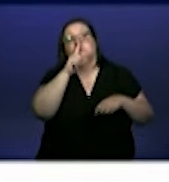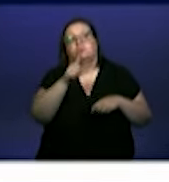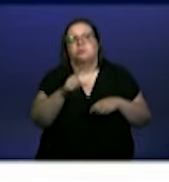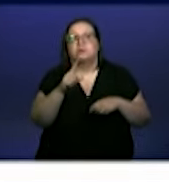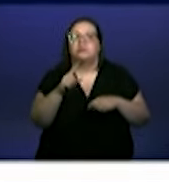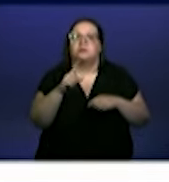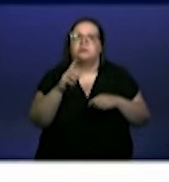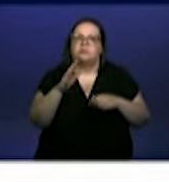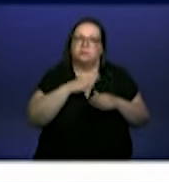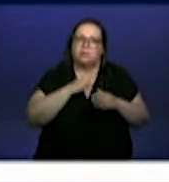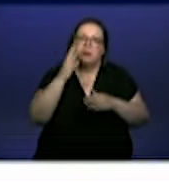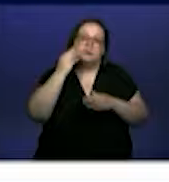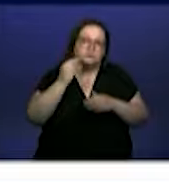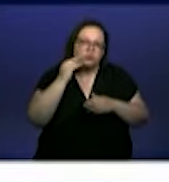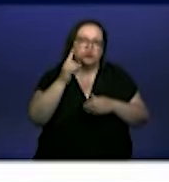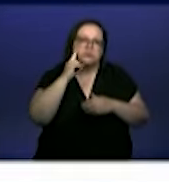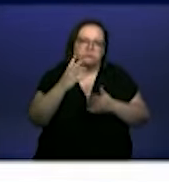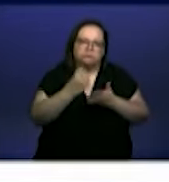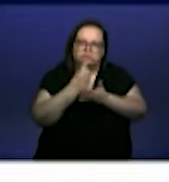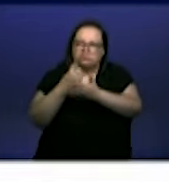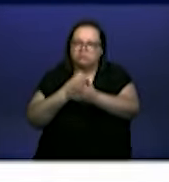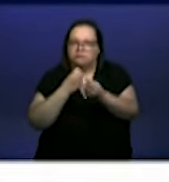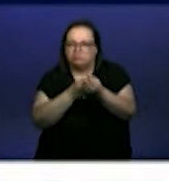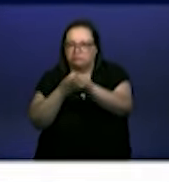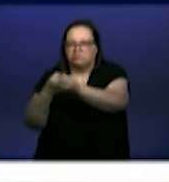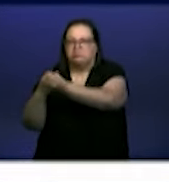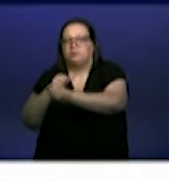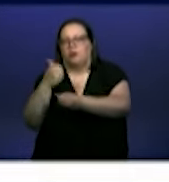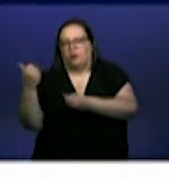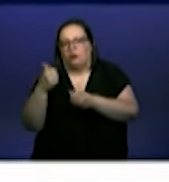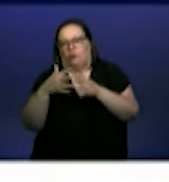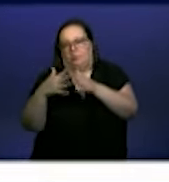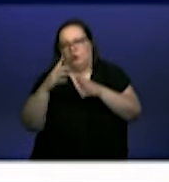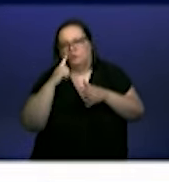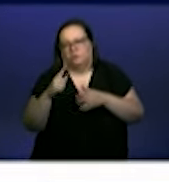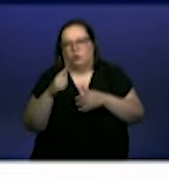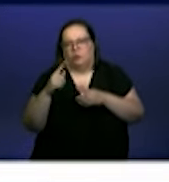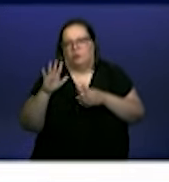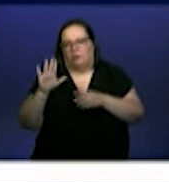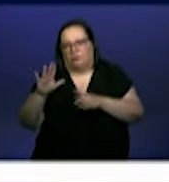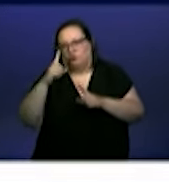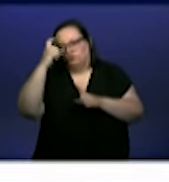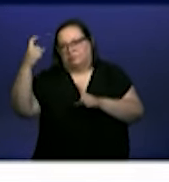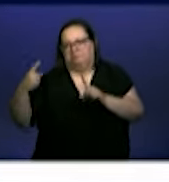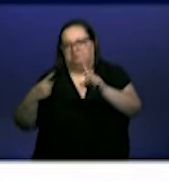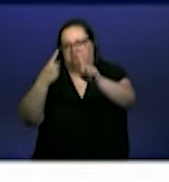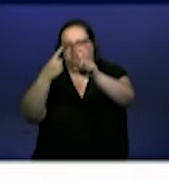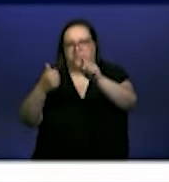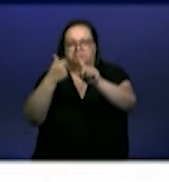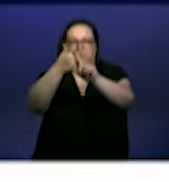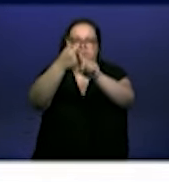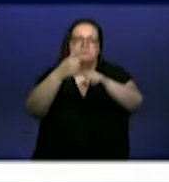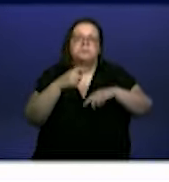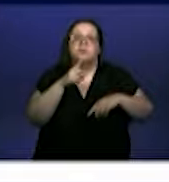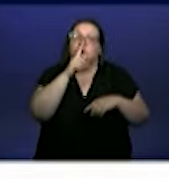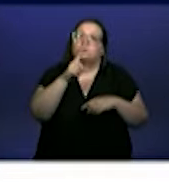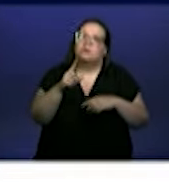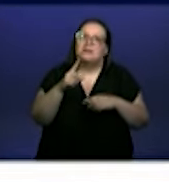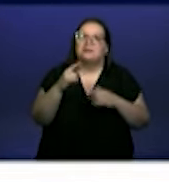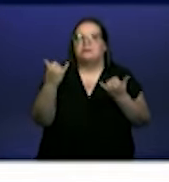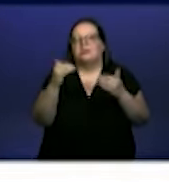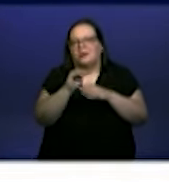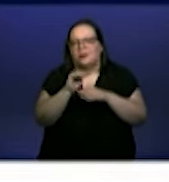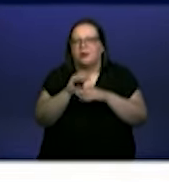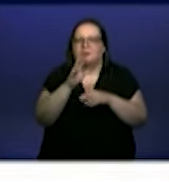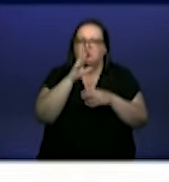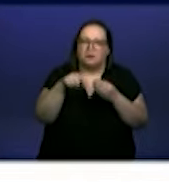dream. Now, my opponents talk experience, think this: spending too much, regulating too much, and basically doing things that are